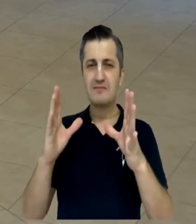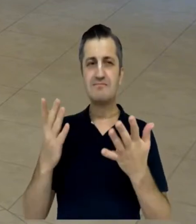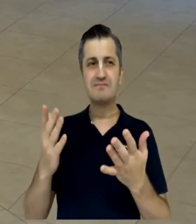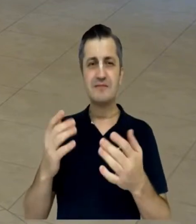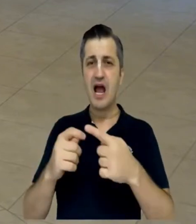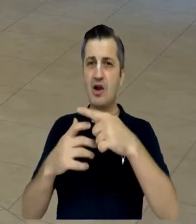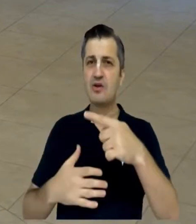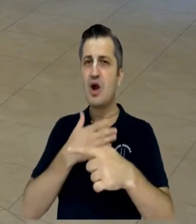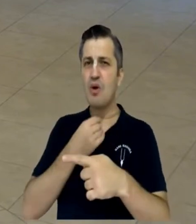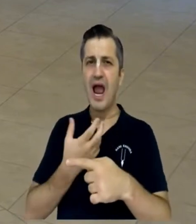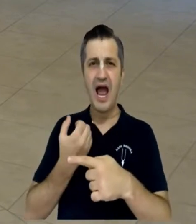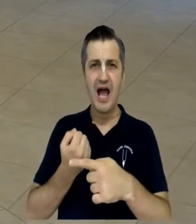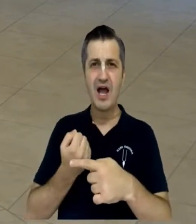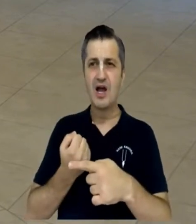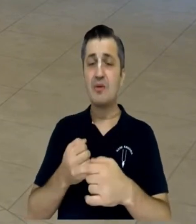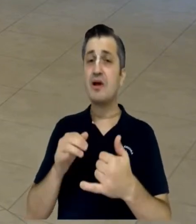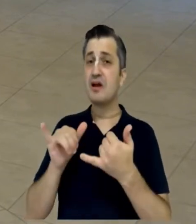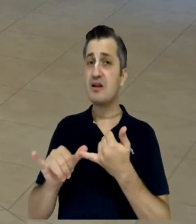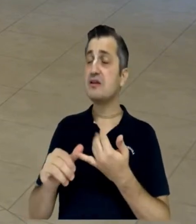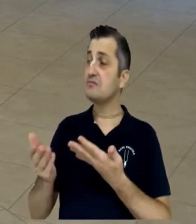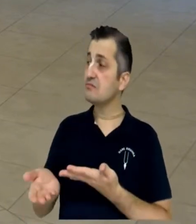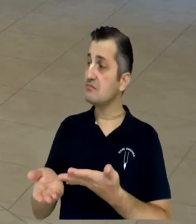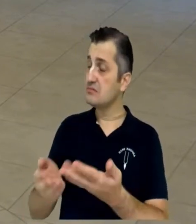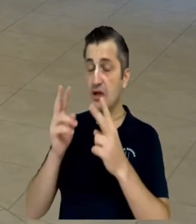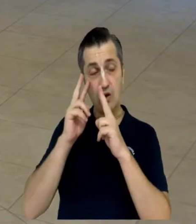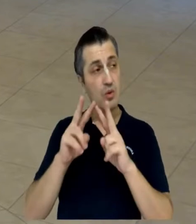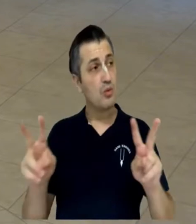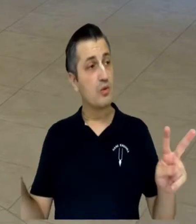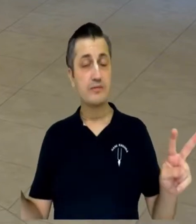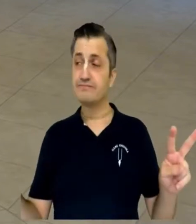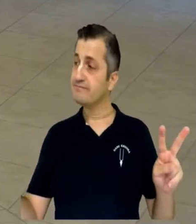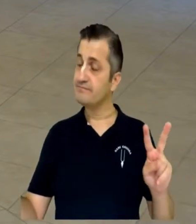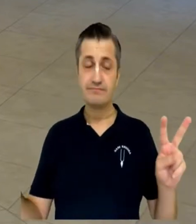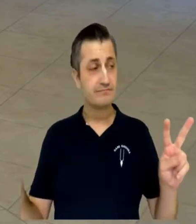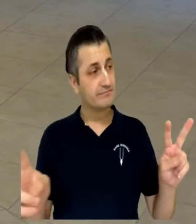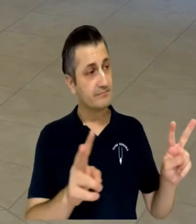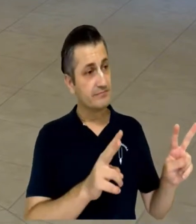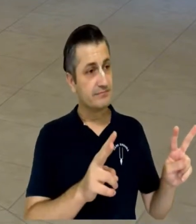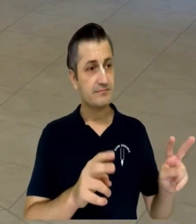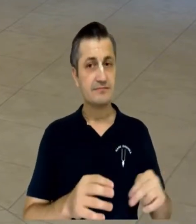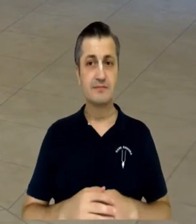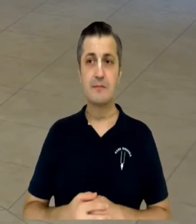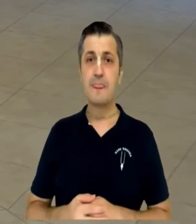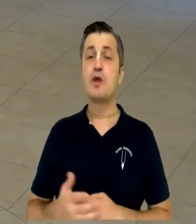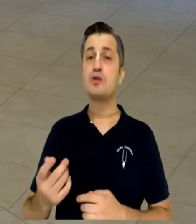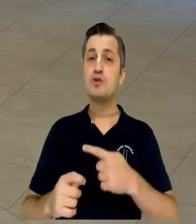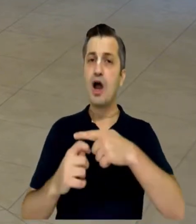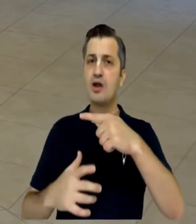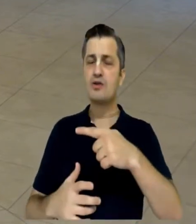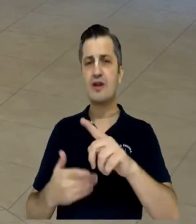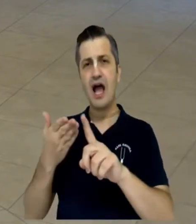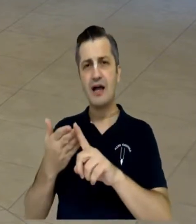actually making a mistake in that way. Is that actually he was doing it for himself? And although Arjuna